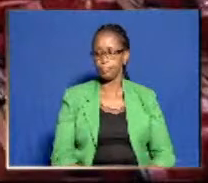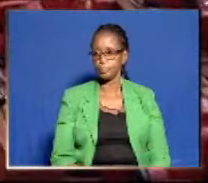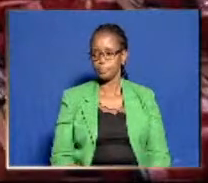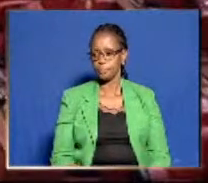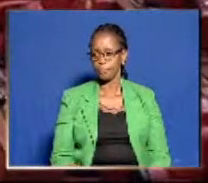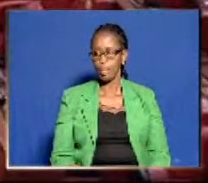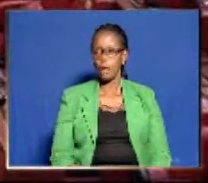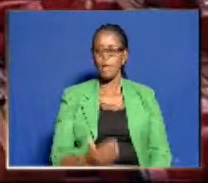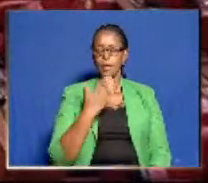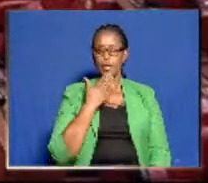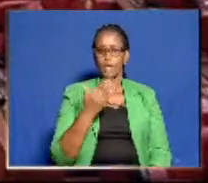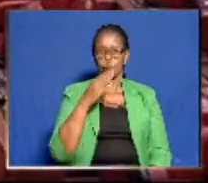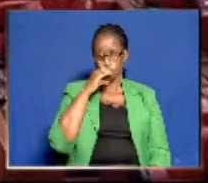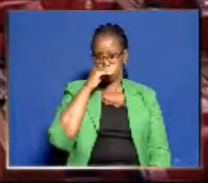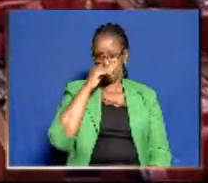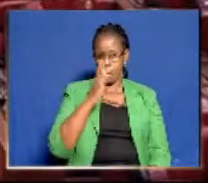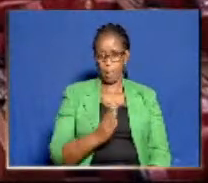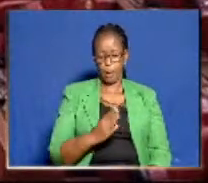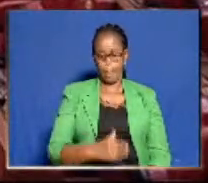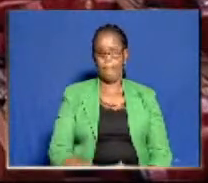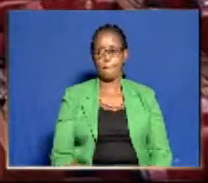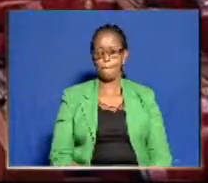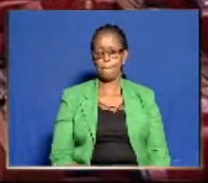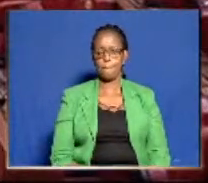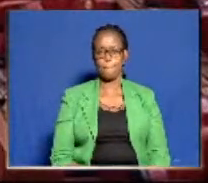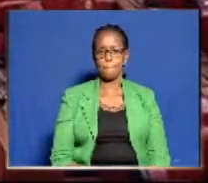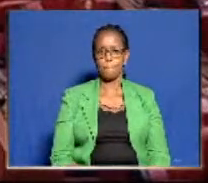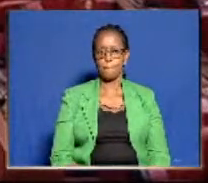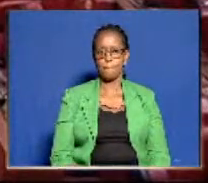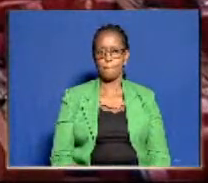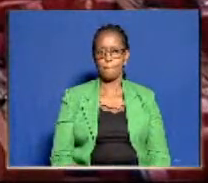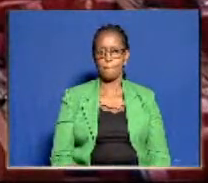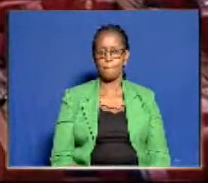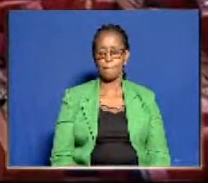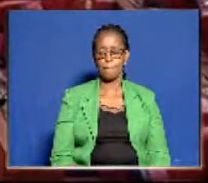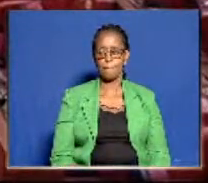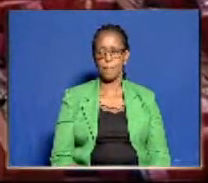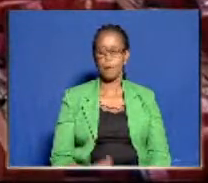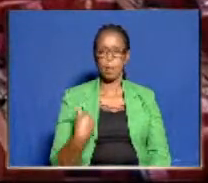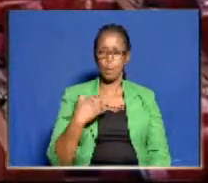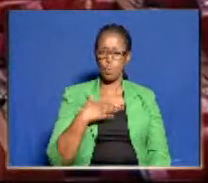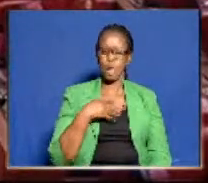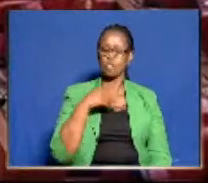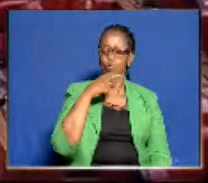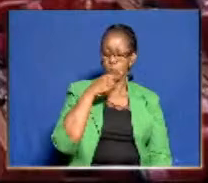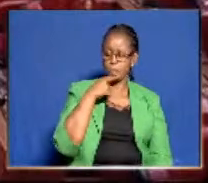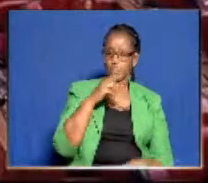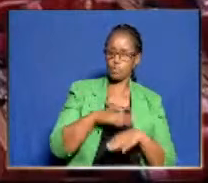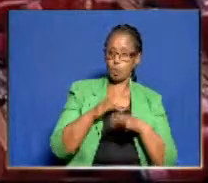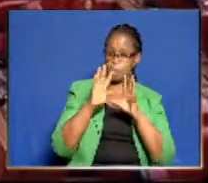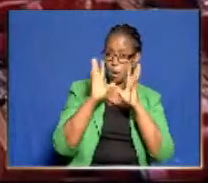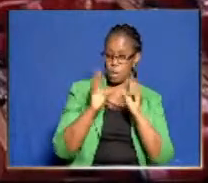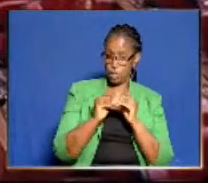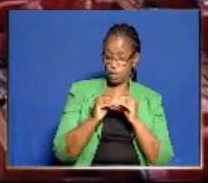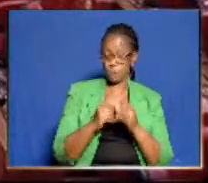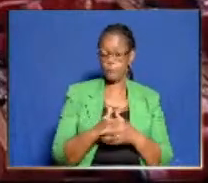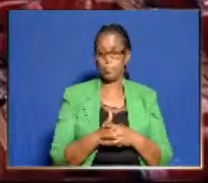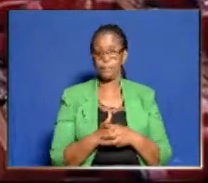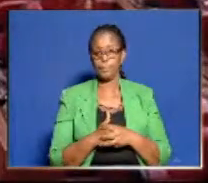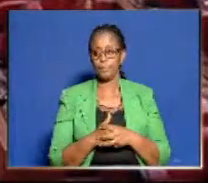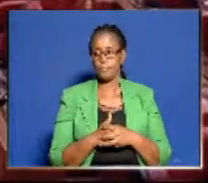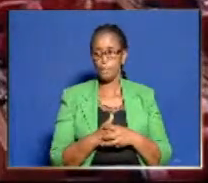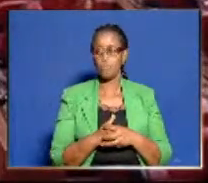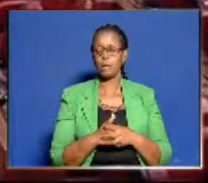much for the opportunity to be given to say something on the budget. First, I would like to thank the entire